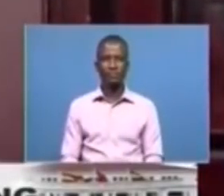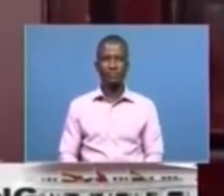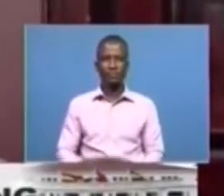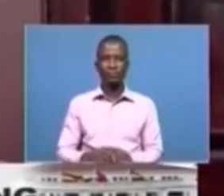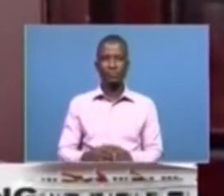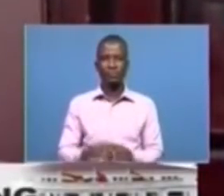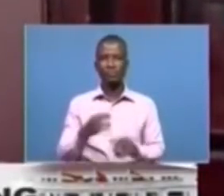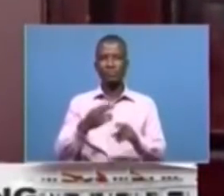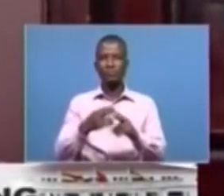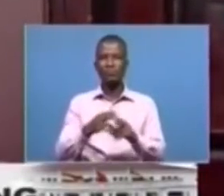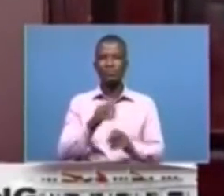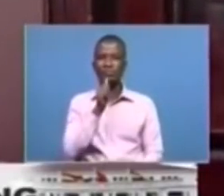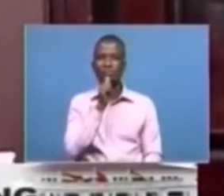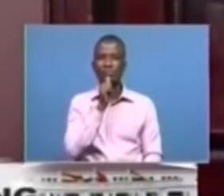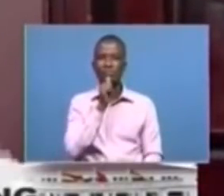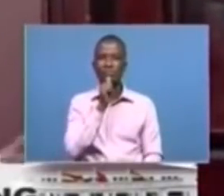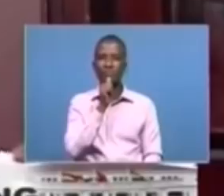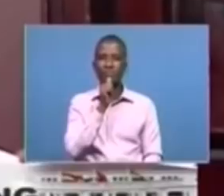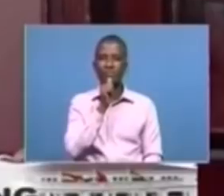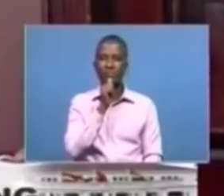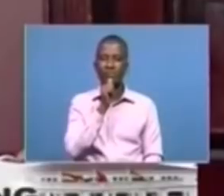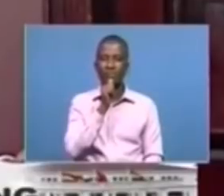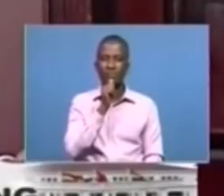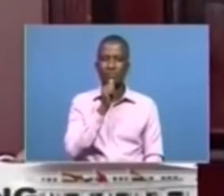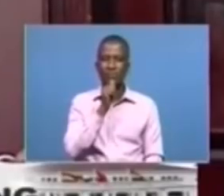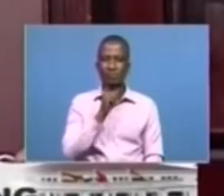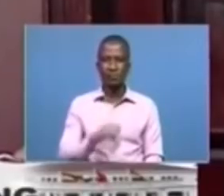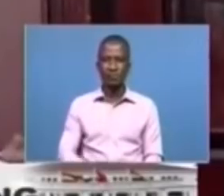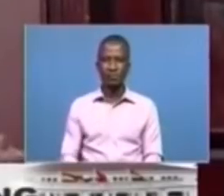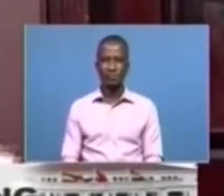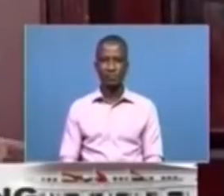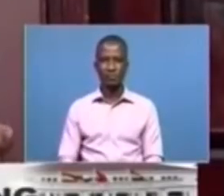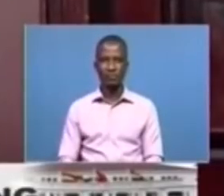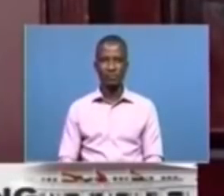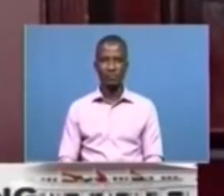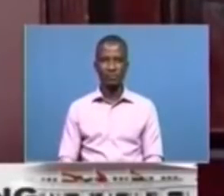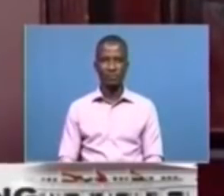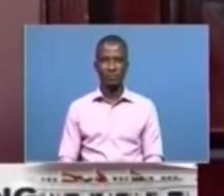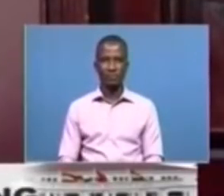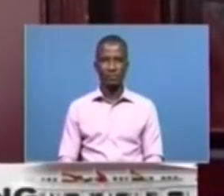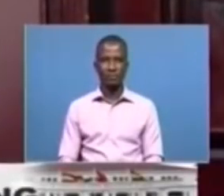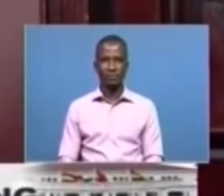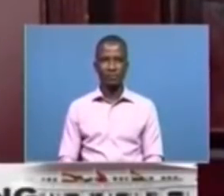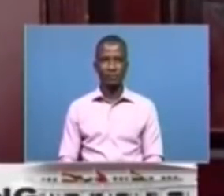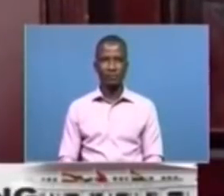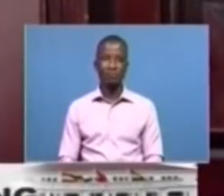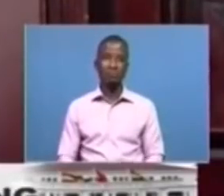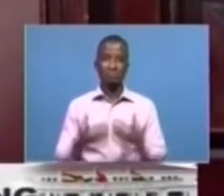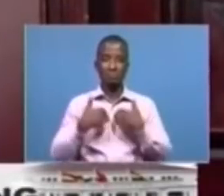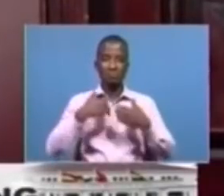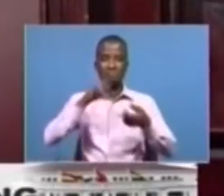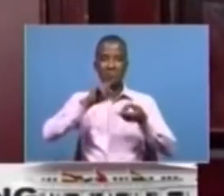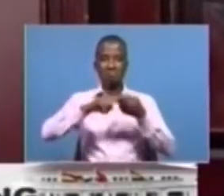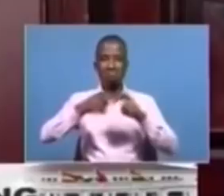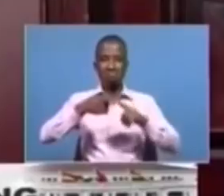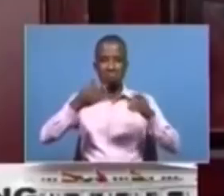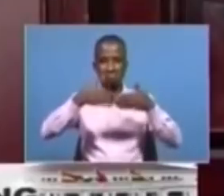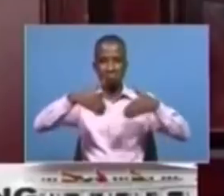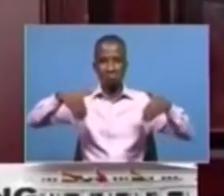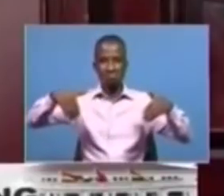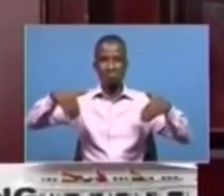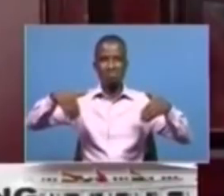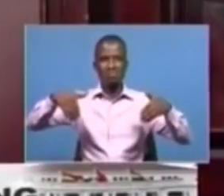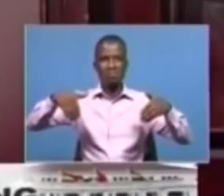Please, your lordships, I put on call for the second respondent. My lords with me are my learned